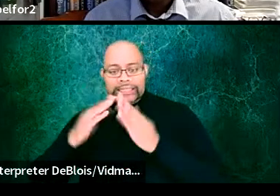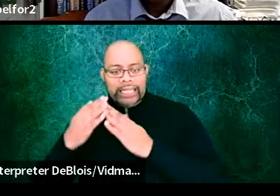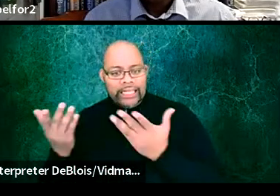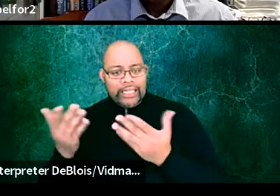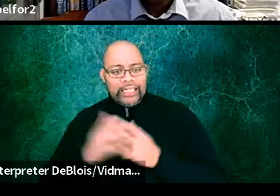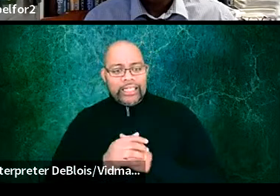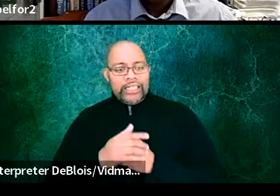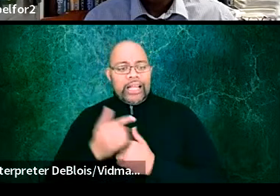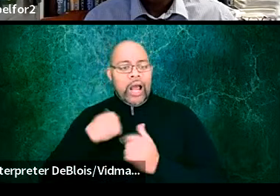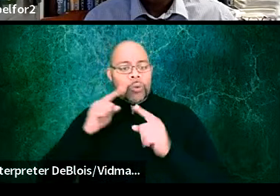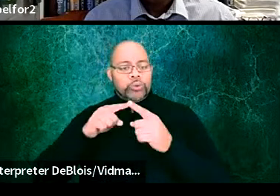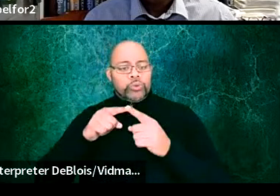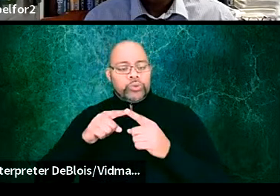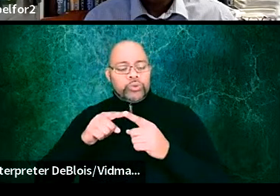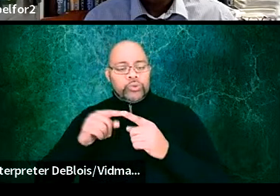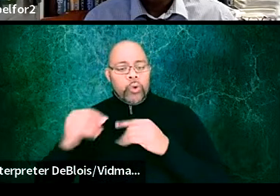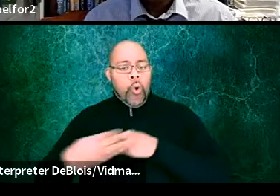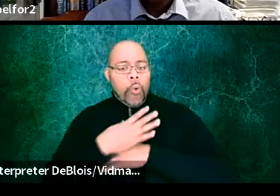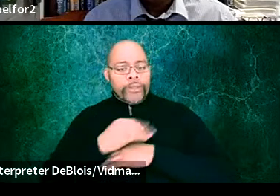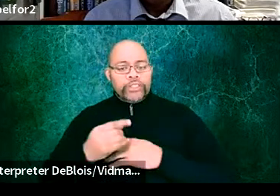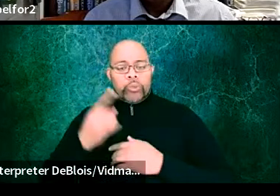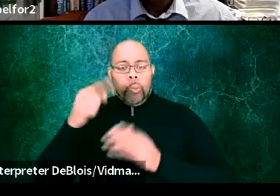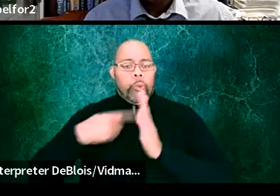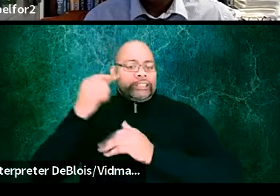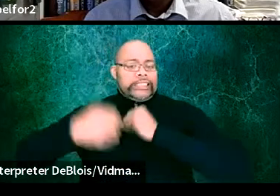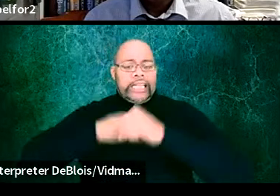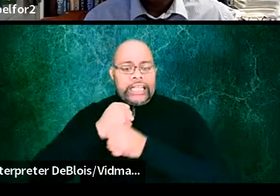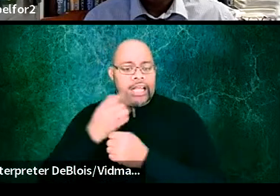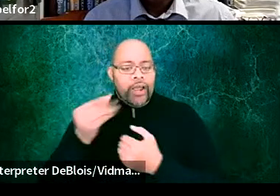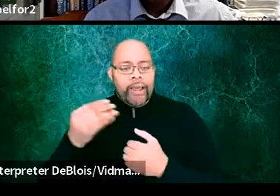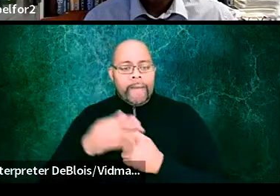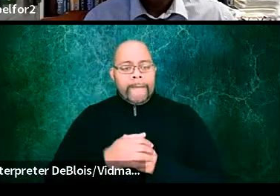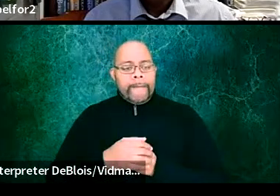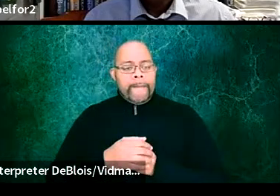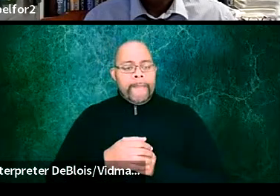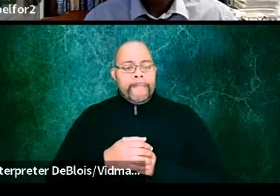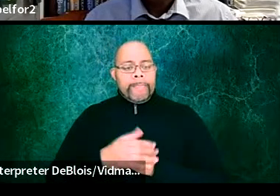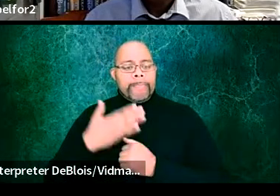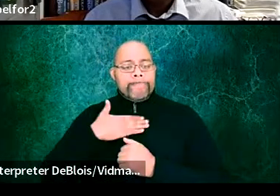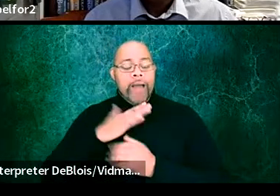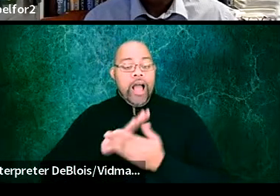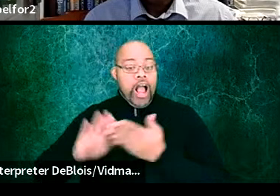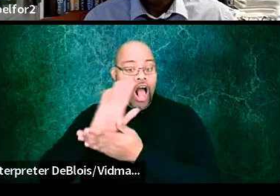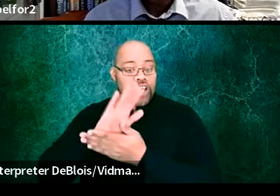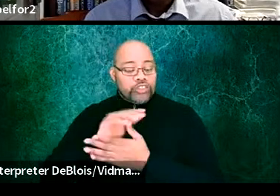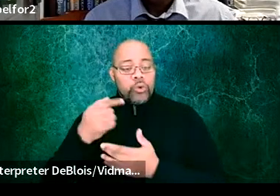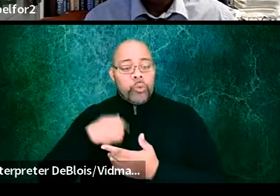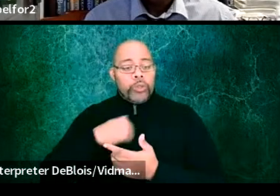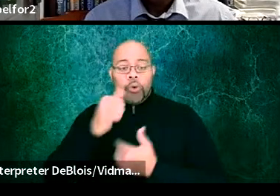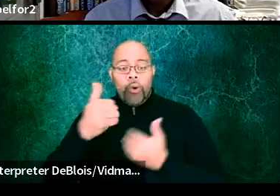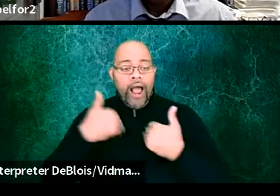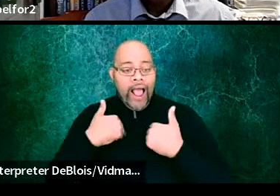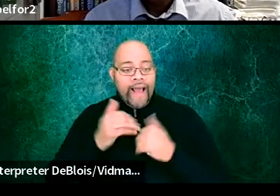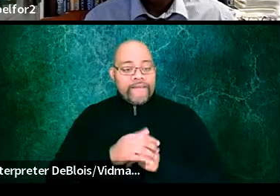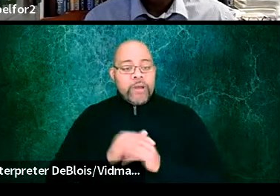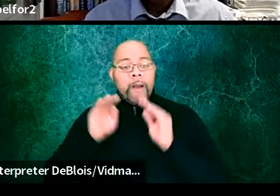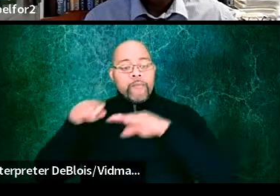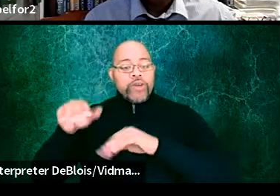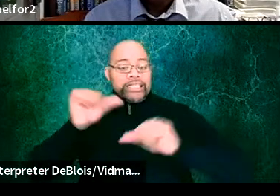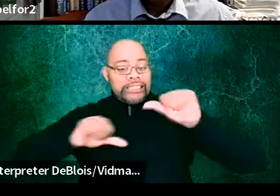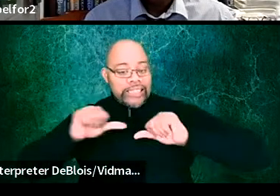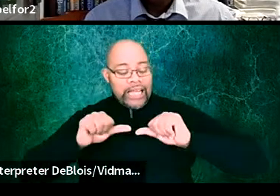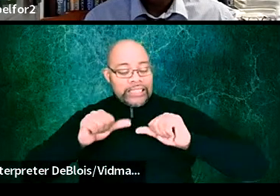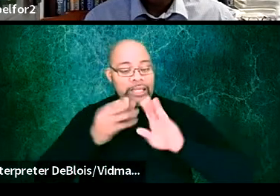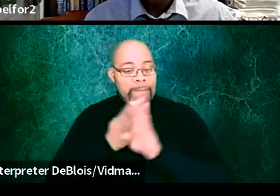or like I went to the shore like once a year. And in my college, we don't have a marine